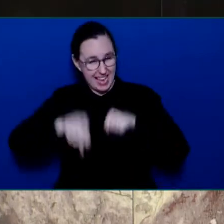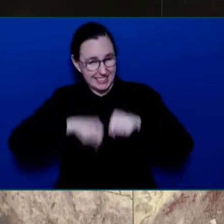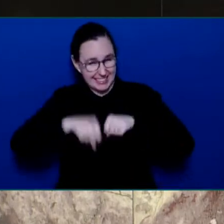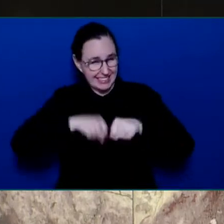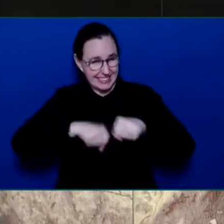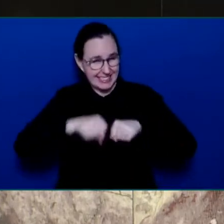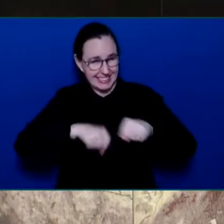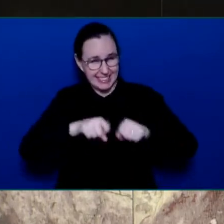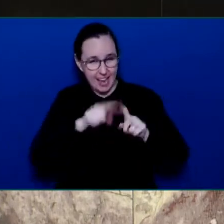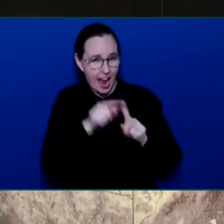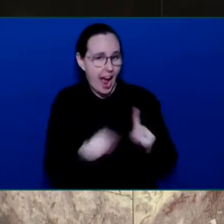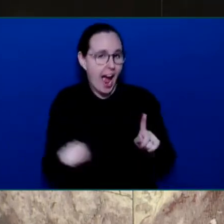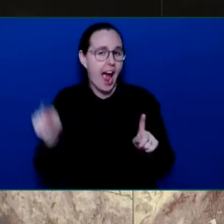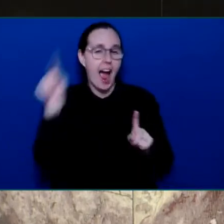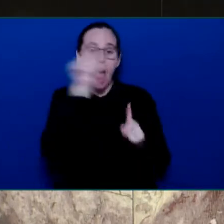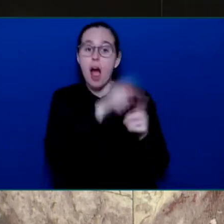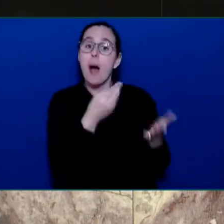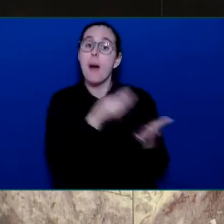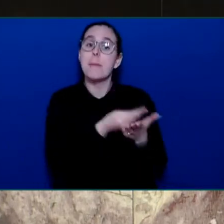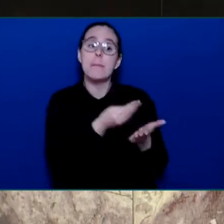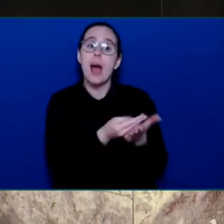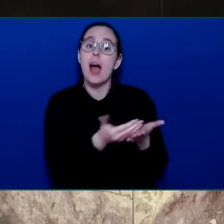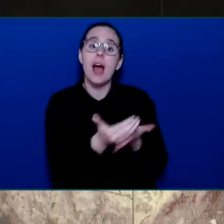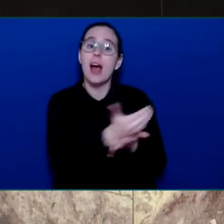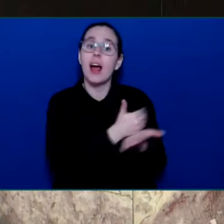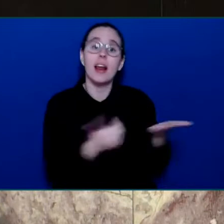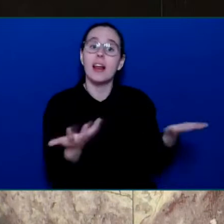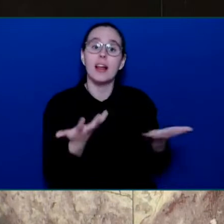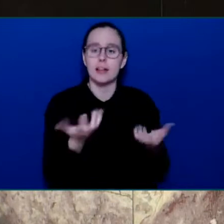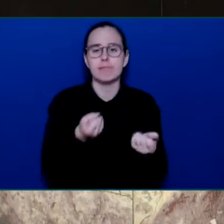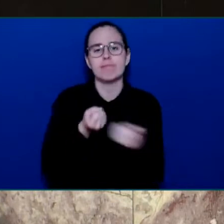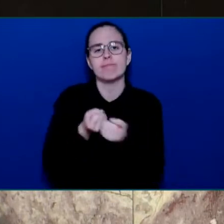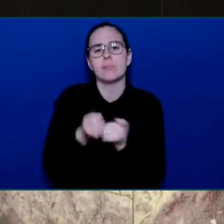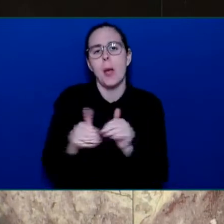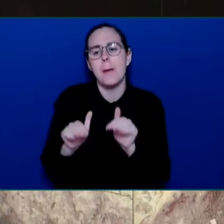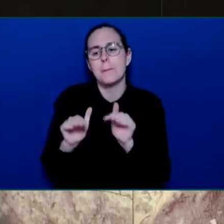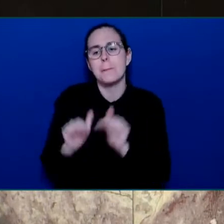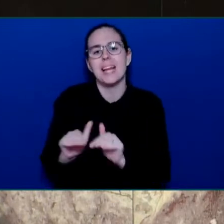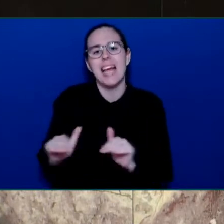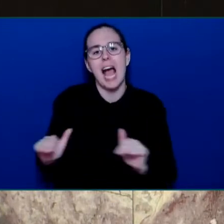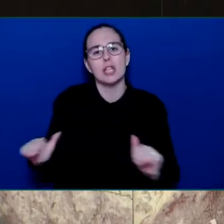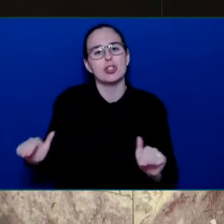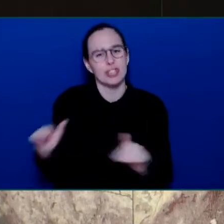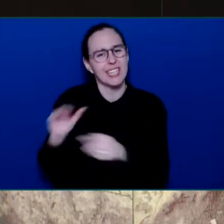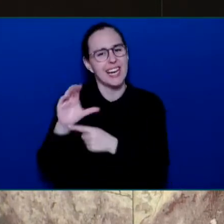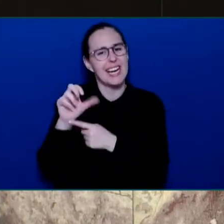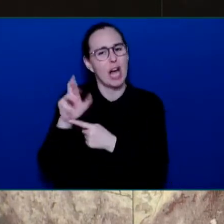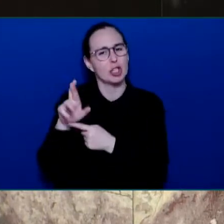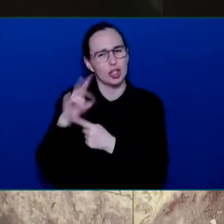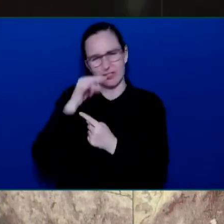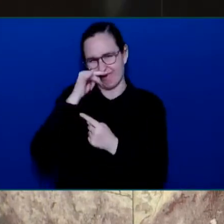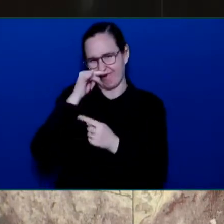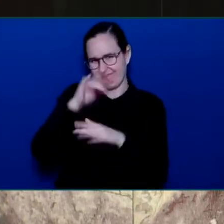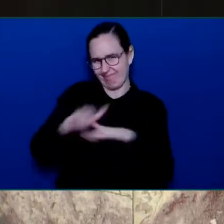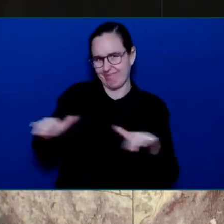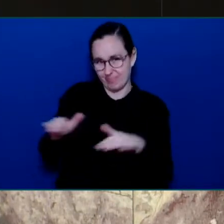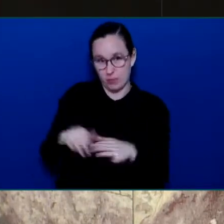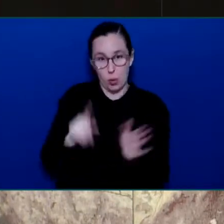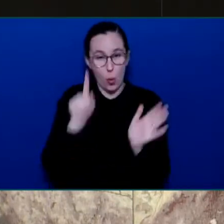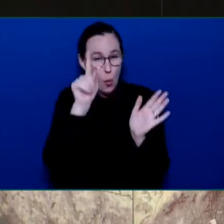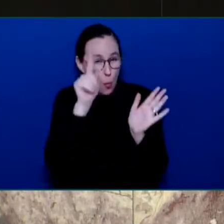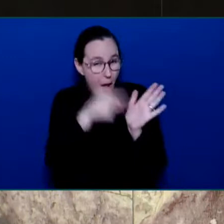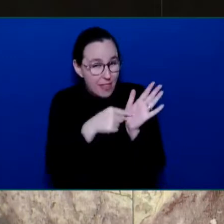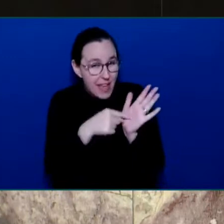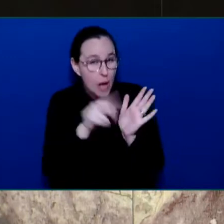Camp Good Times. 1,200 kilometers over a 2-week ride. Since 1997, Tour de Rock has